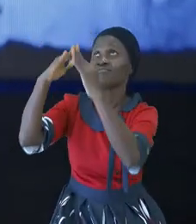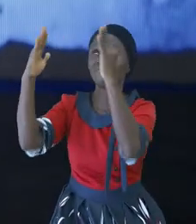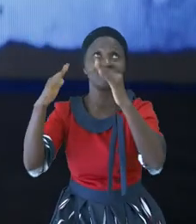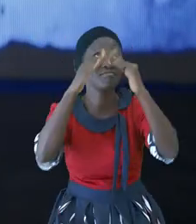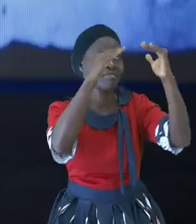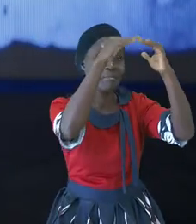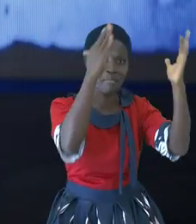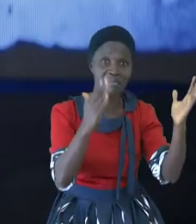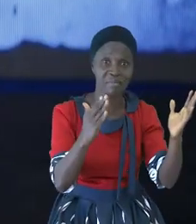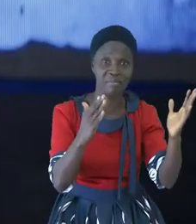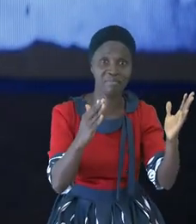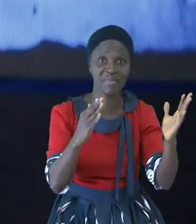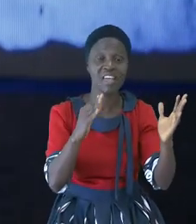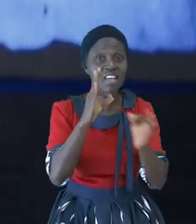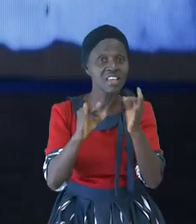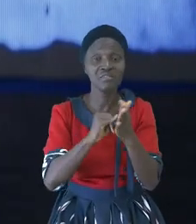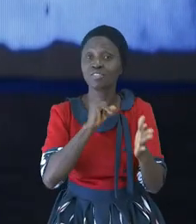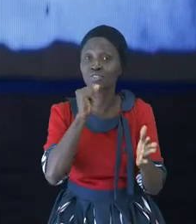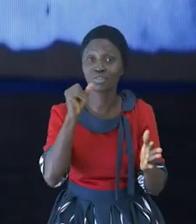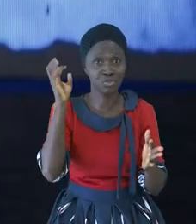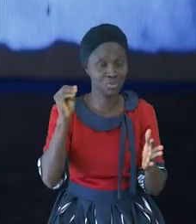to prepare a place